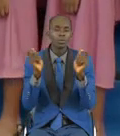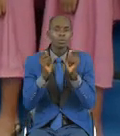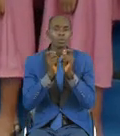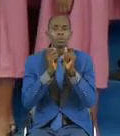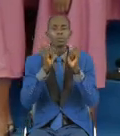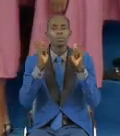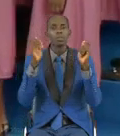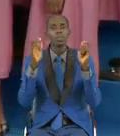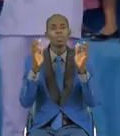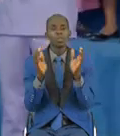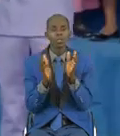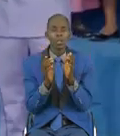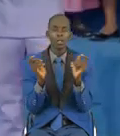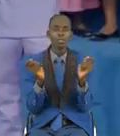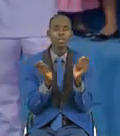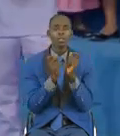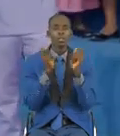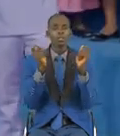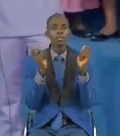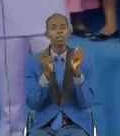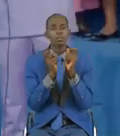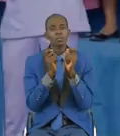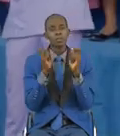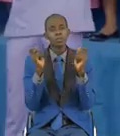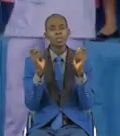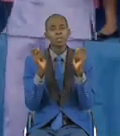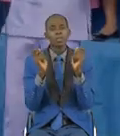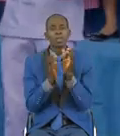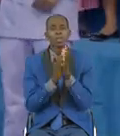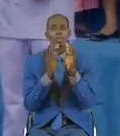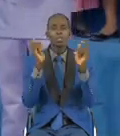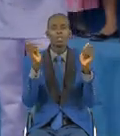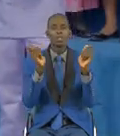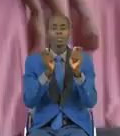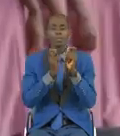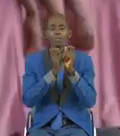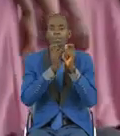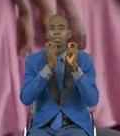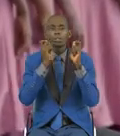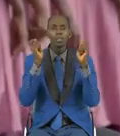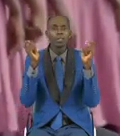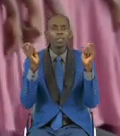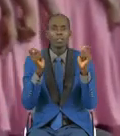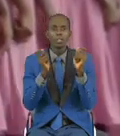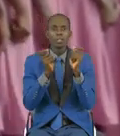Hallelujah! Glory to God! Hallelujah!